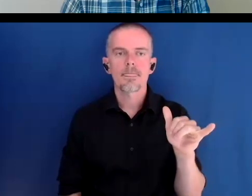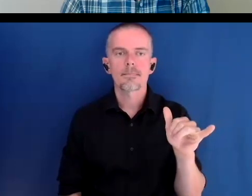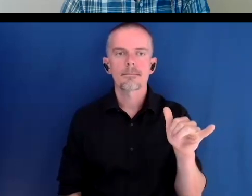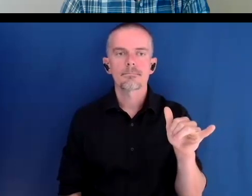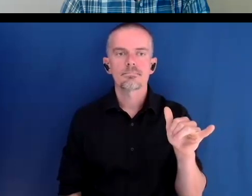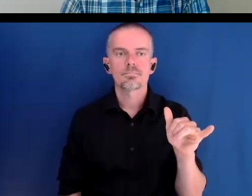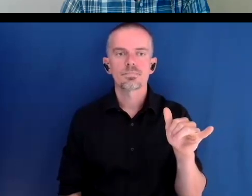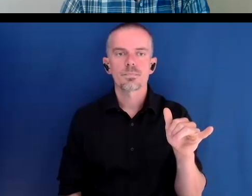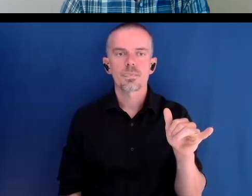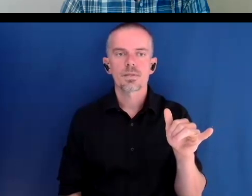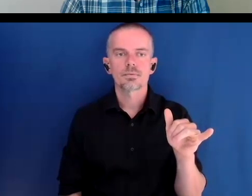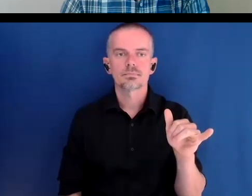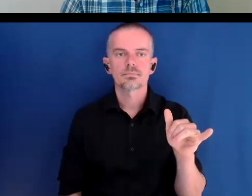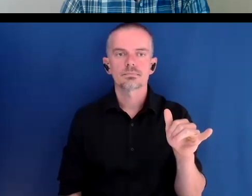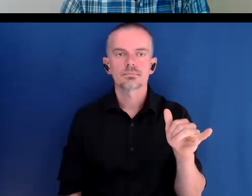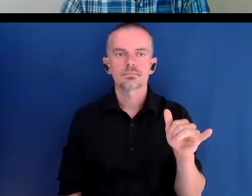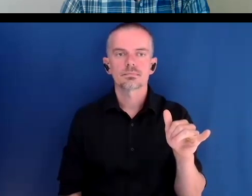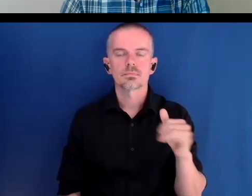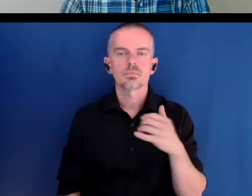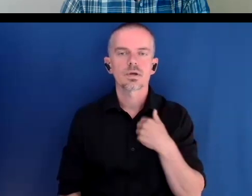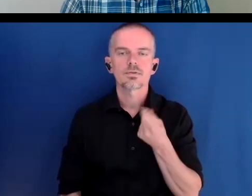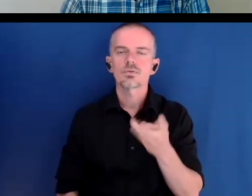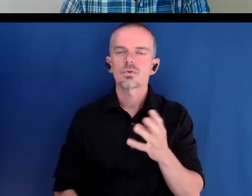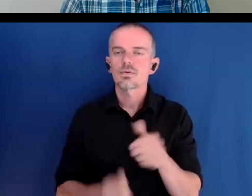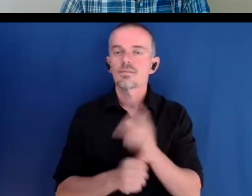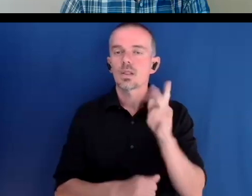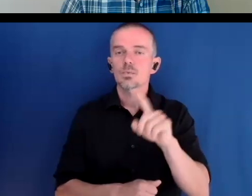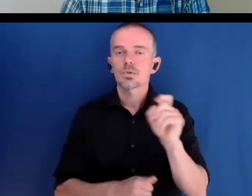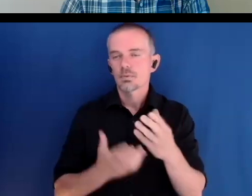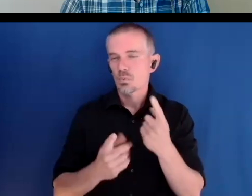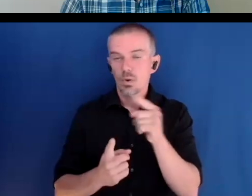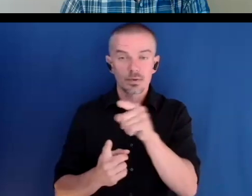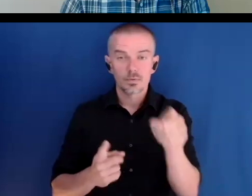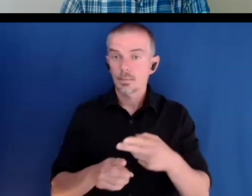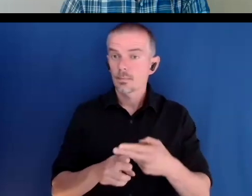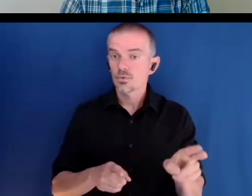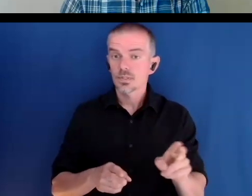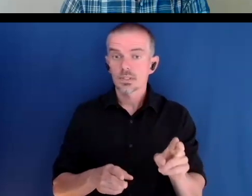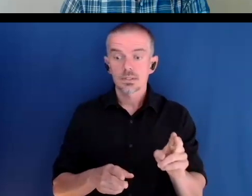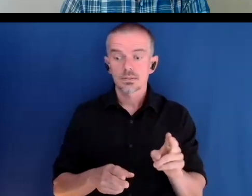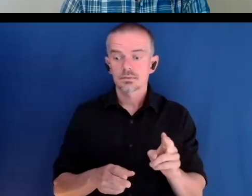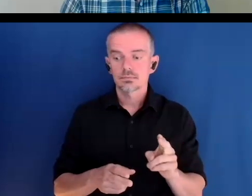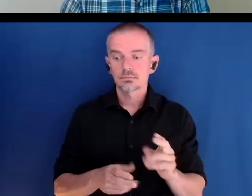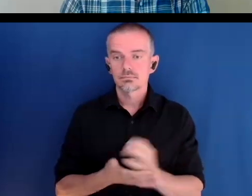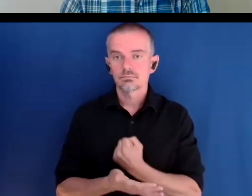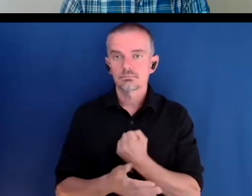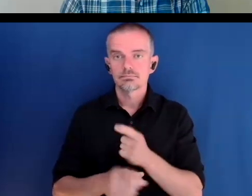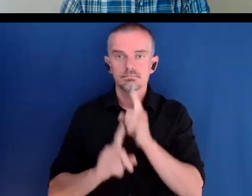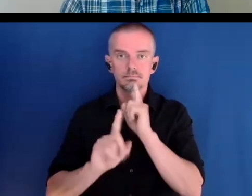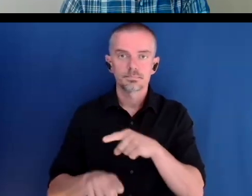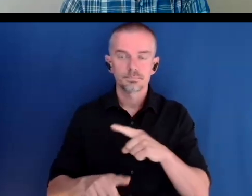We have a couple follow-up questions that maybe if one person could briefly weigh in on,